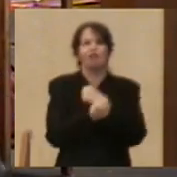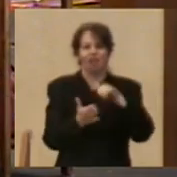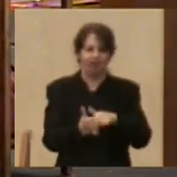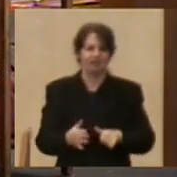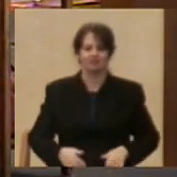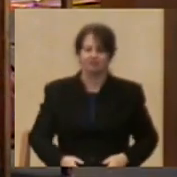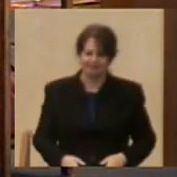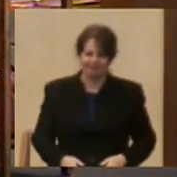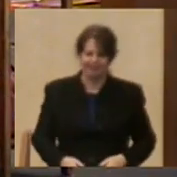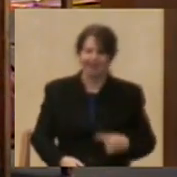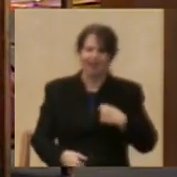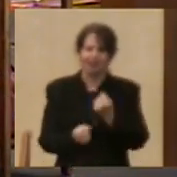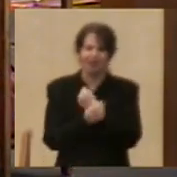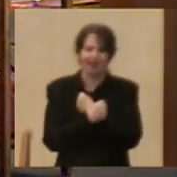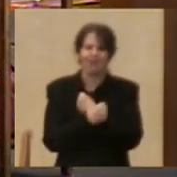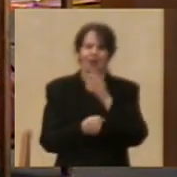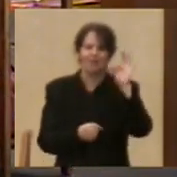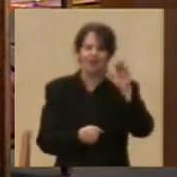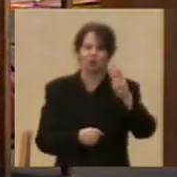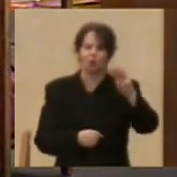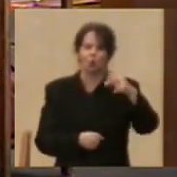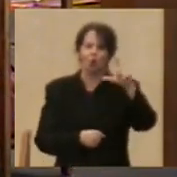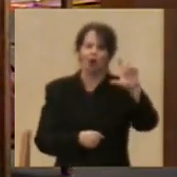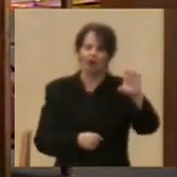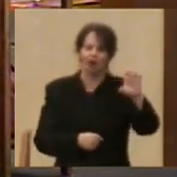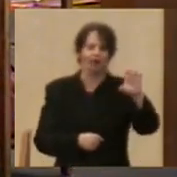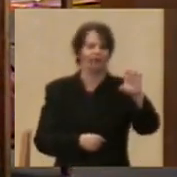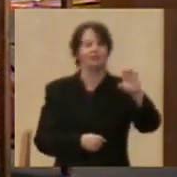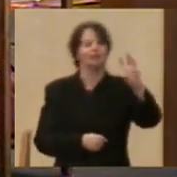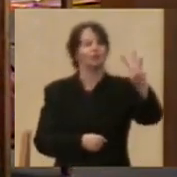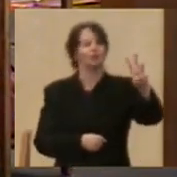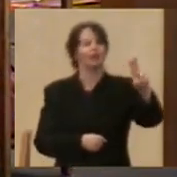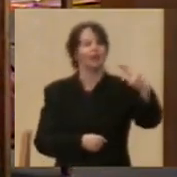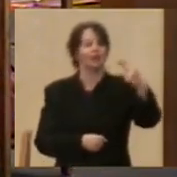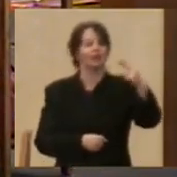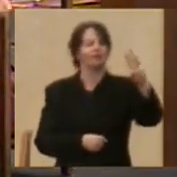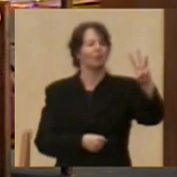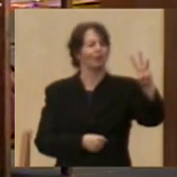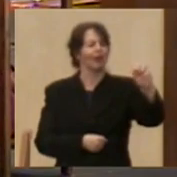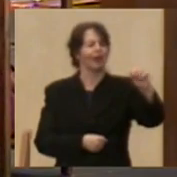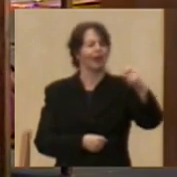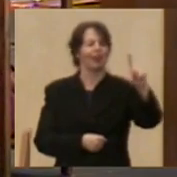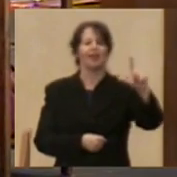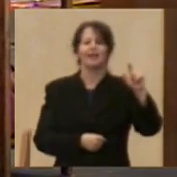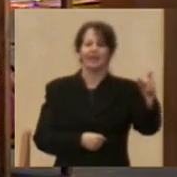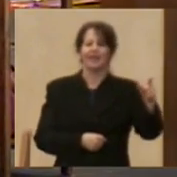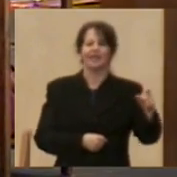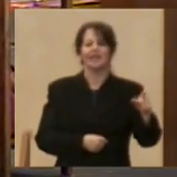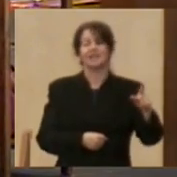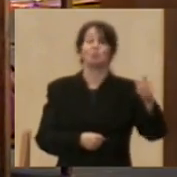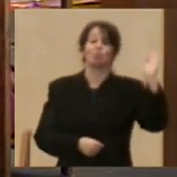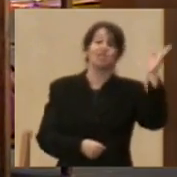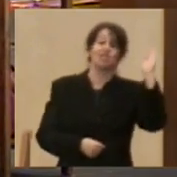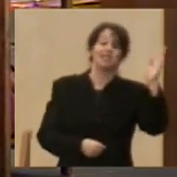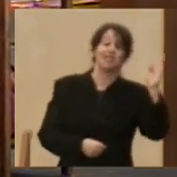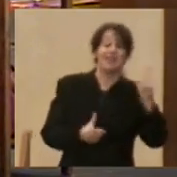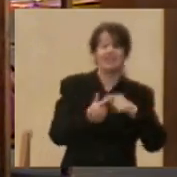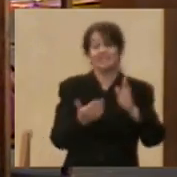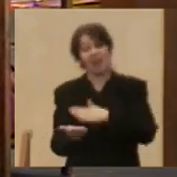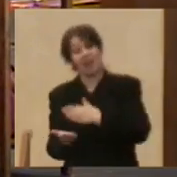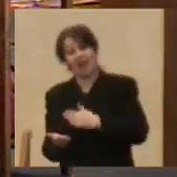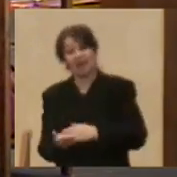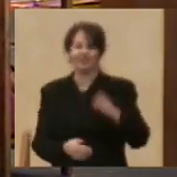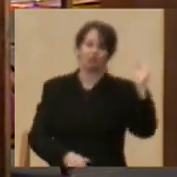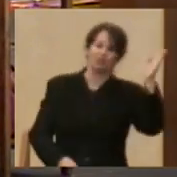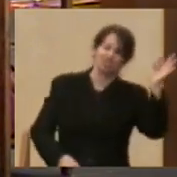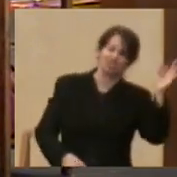love it when Pastor Wall is preaching and then he starts singing a hymn and then he preaches and then he sings. It's like a